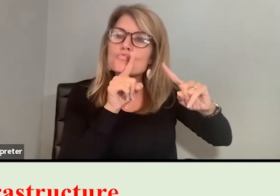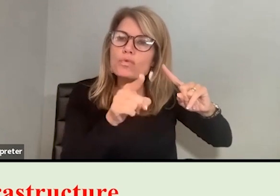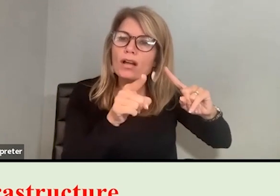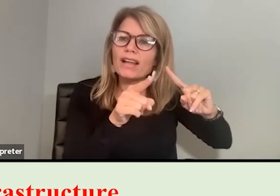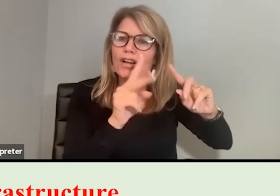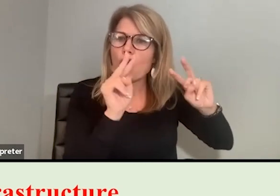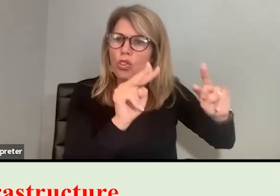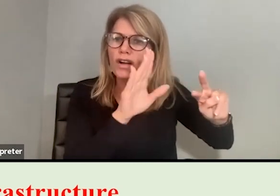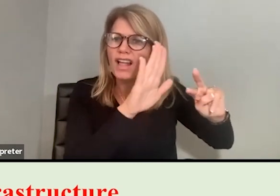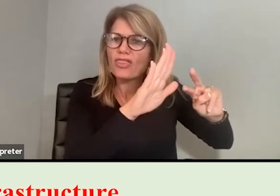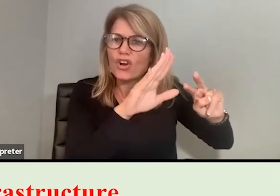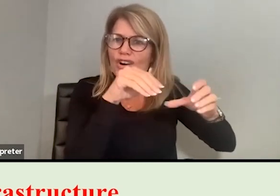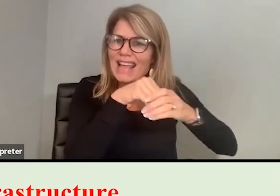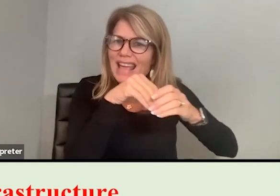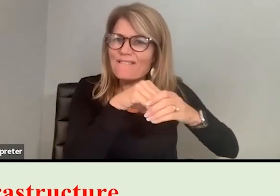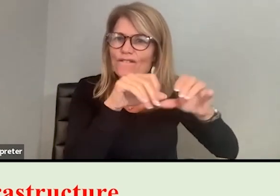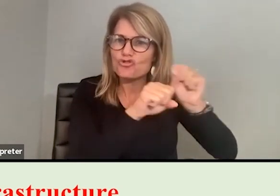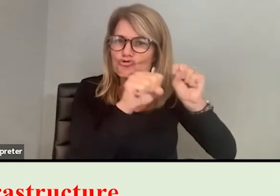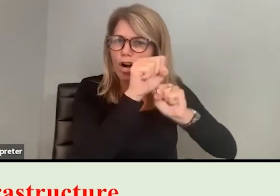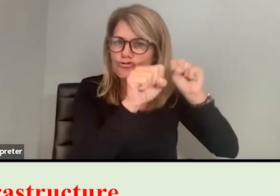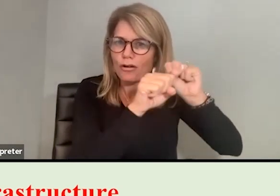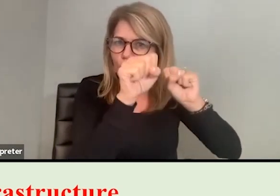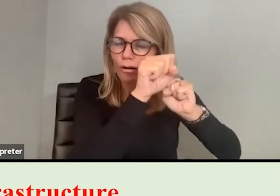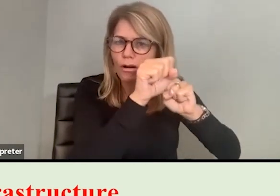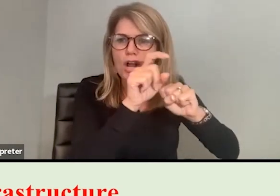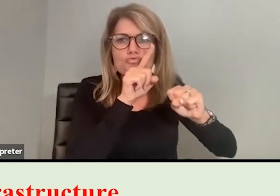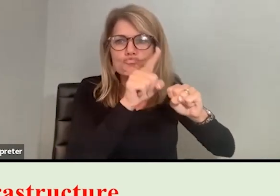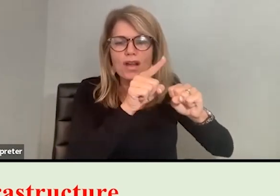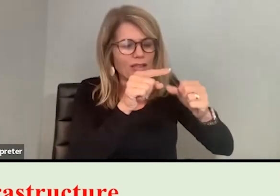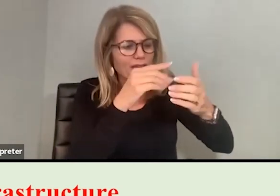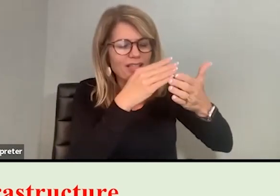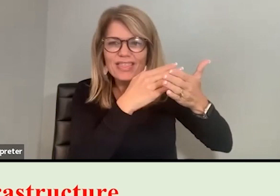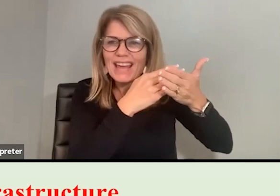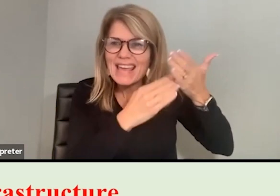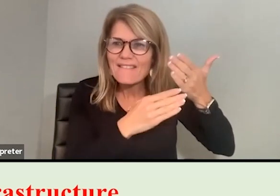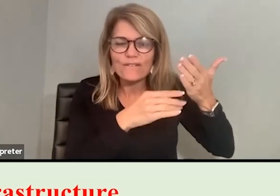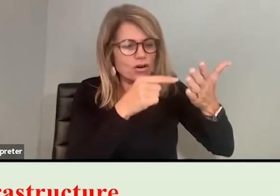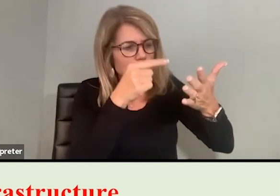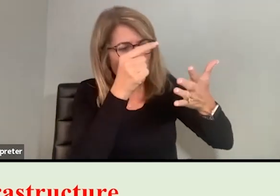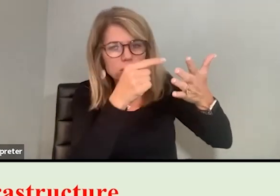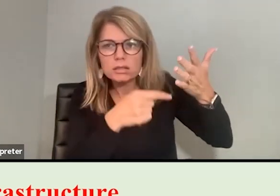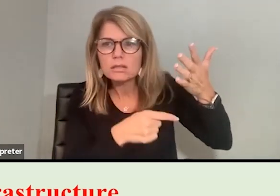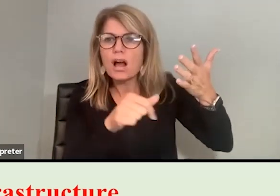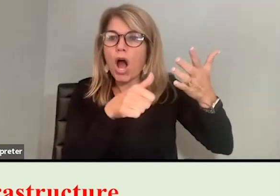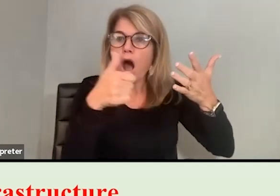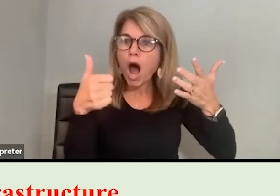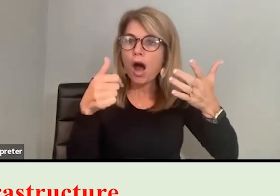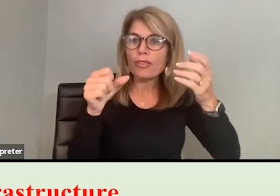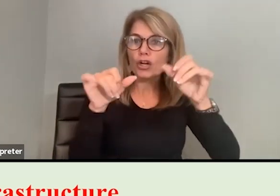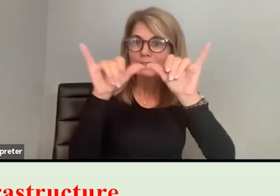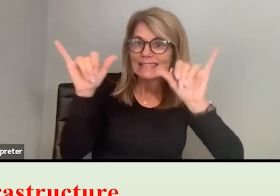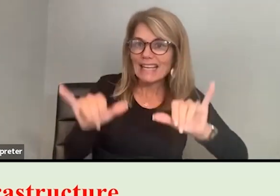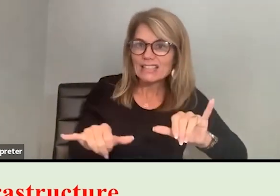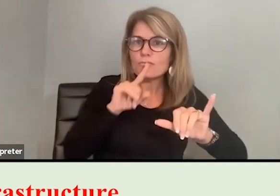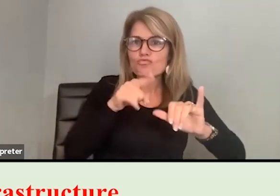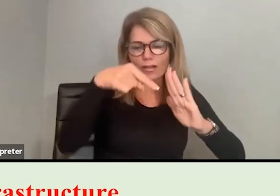their infrastructure. Because as I mentioned before, the fragmentation that was taking place across a lot of other systems, they took a deeper dive to